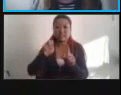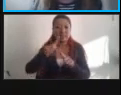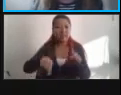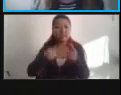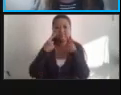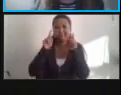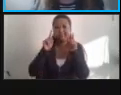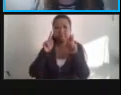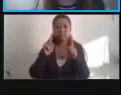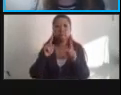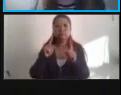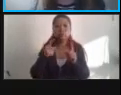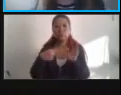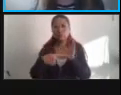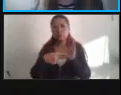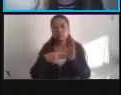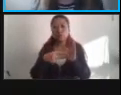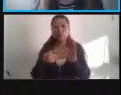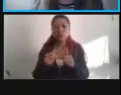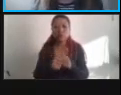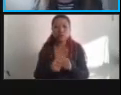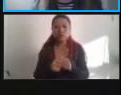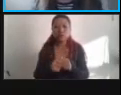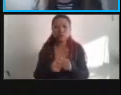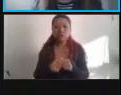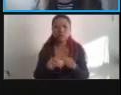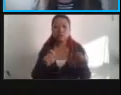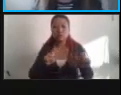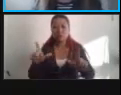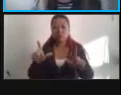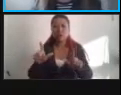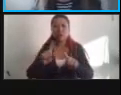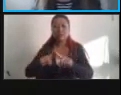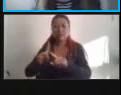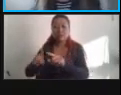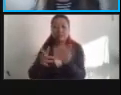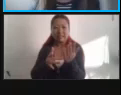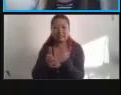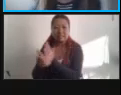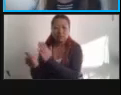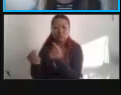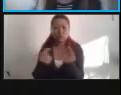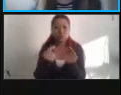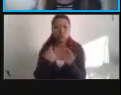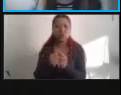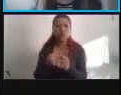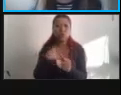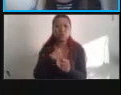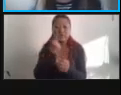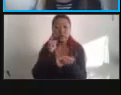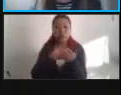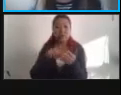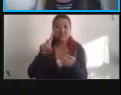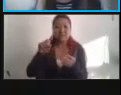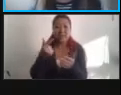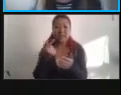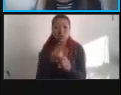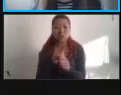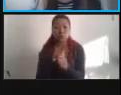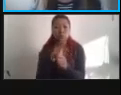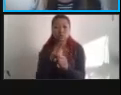purposes. We have found that using the DAGs has been very, very effective